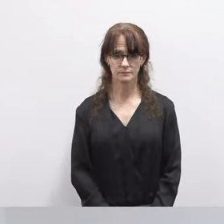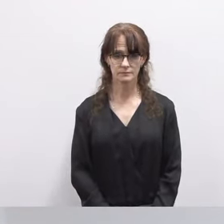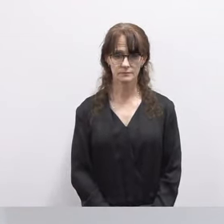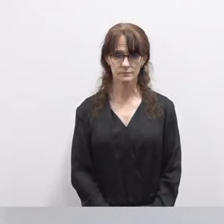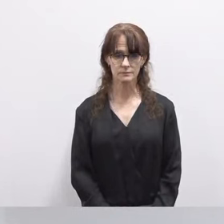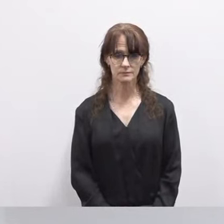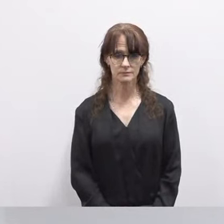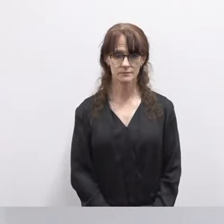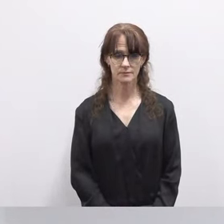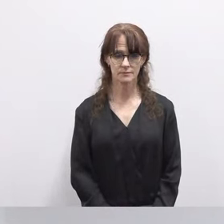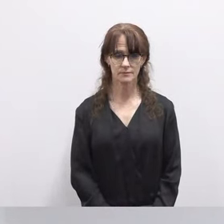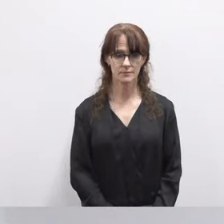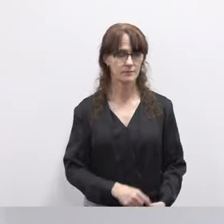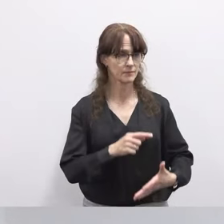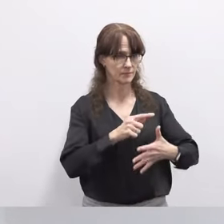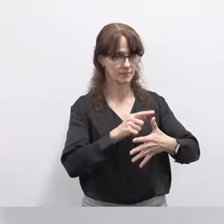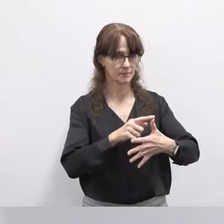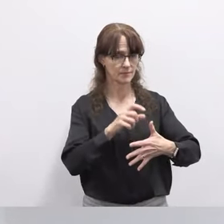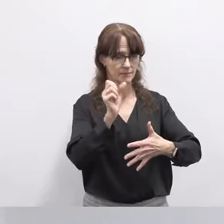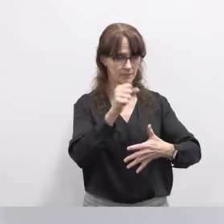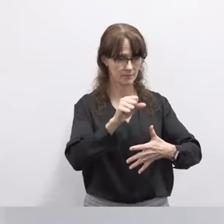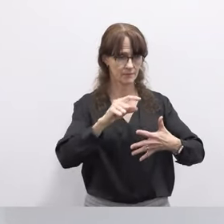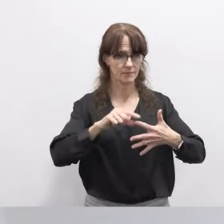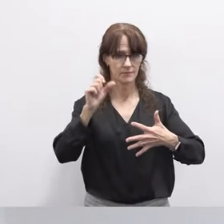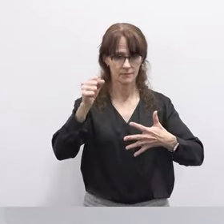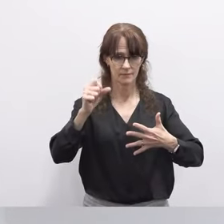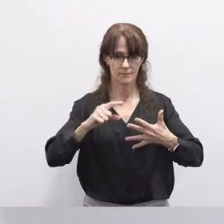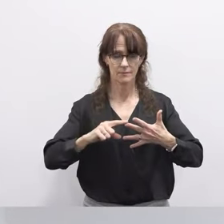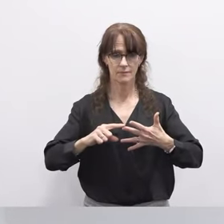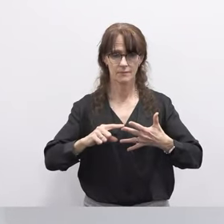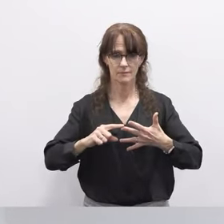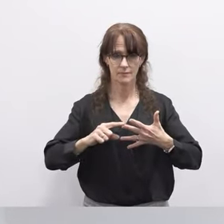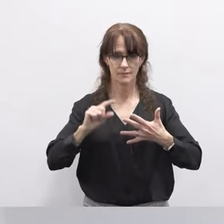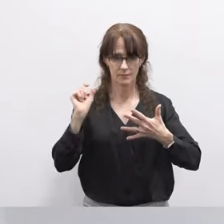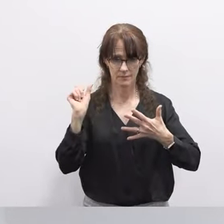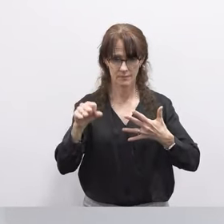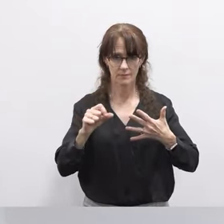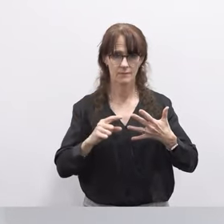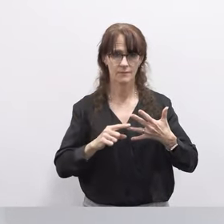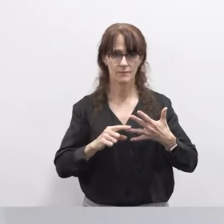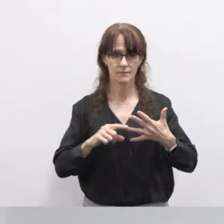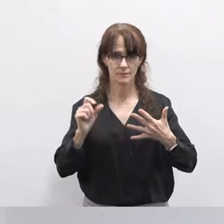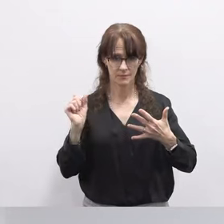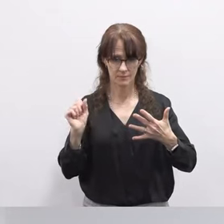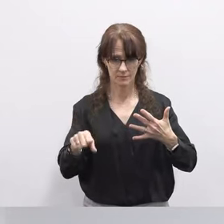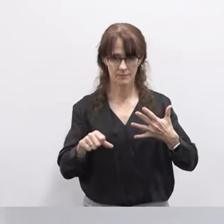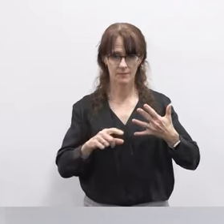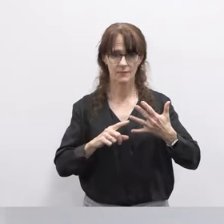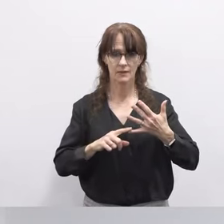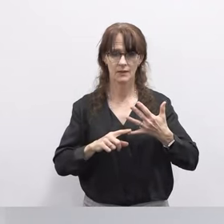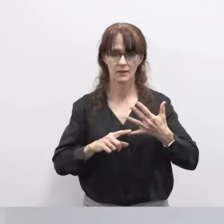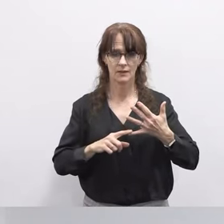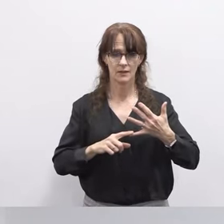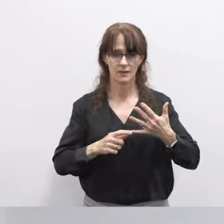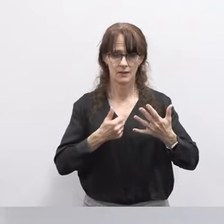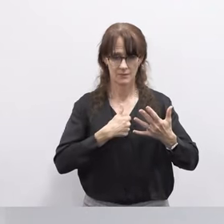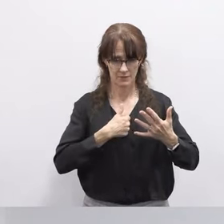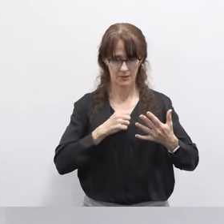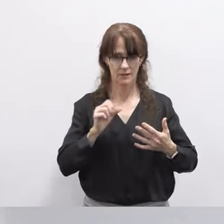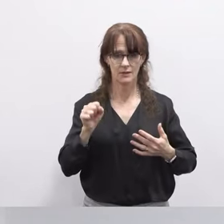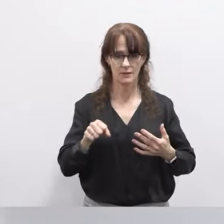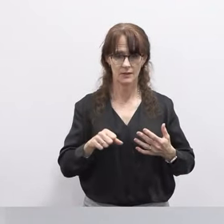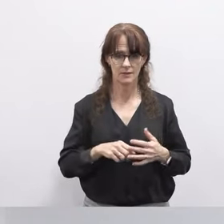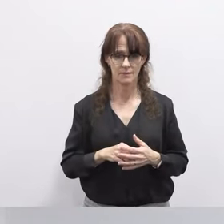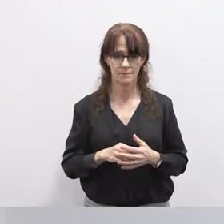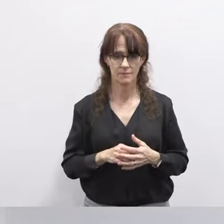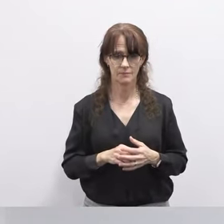Mr. Miller, how do you vote? Aye. Ms. Kerr? Aye. Ms. Craighead? Aye. Mr. Otto? Aye. And I also vote aye.